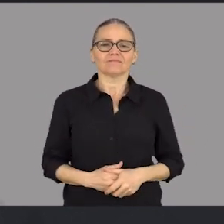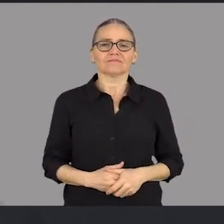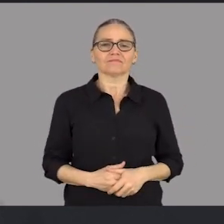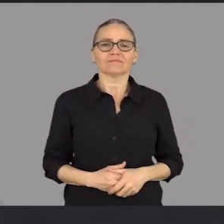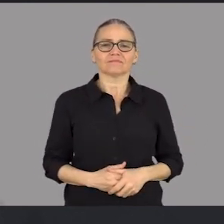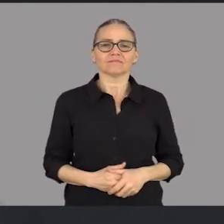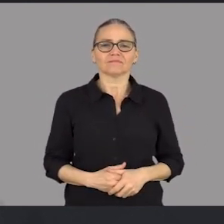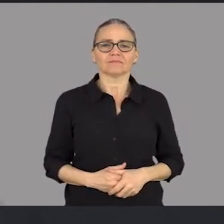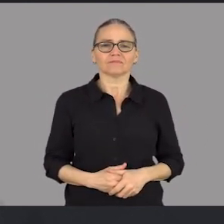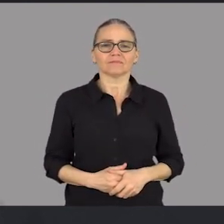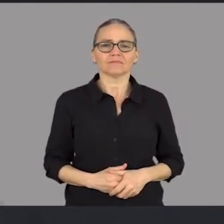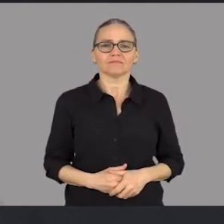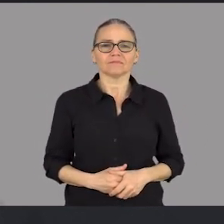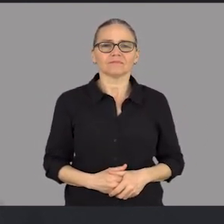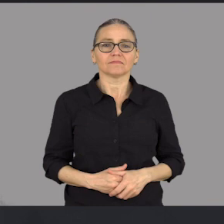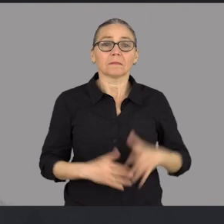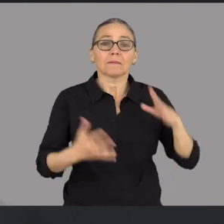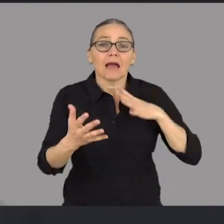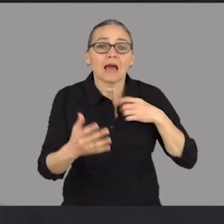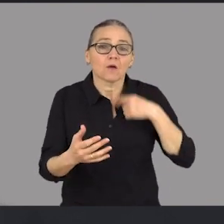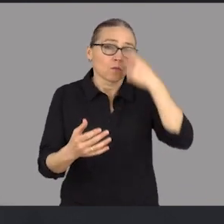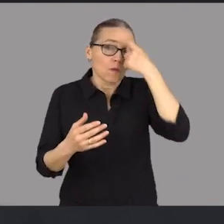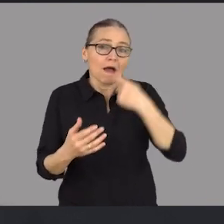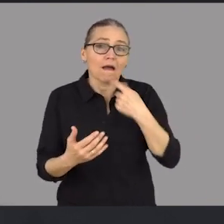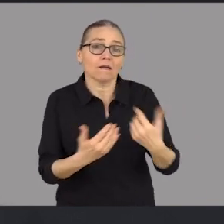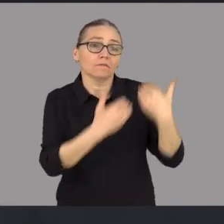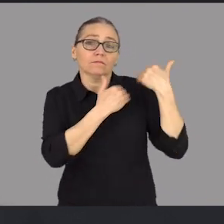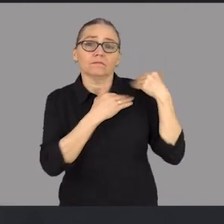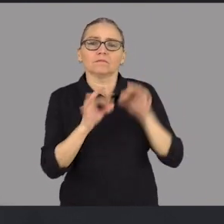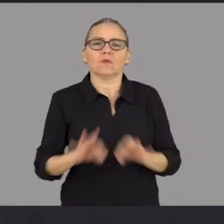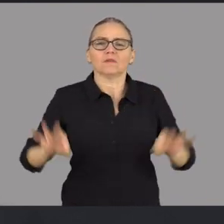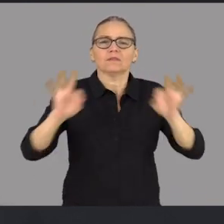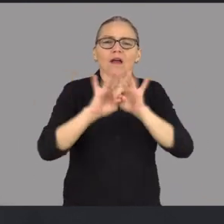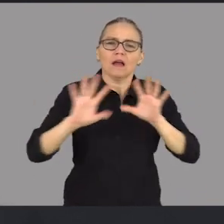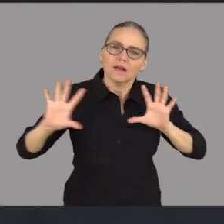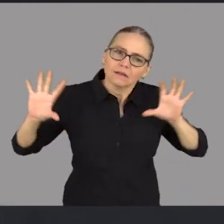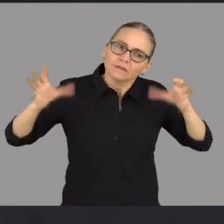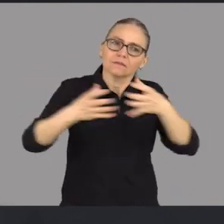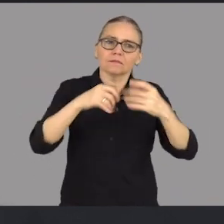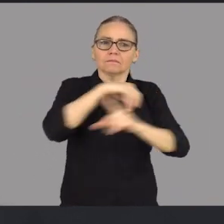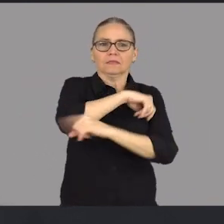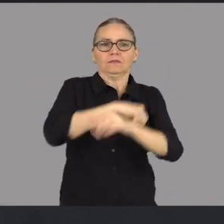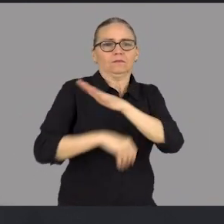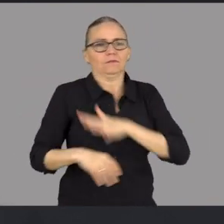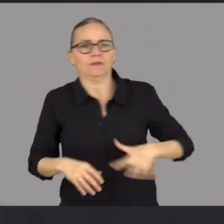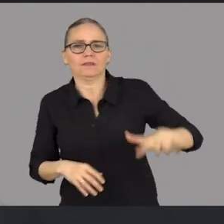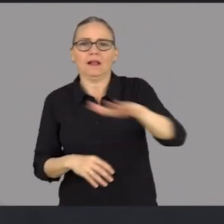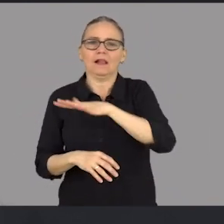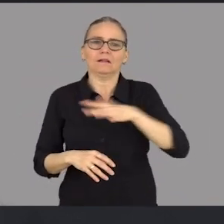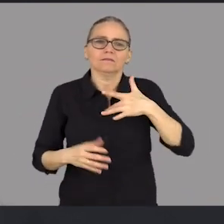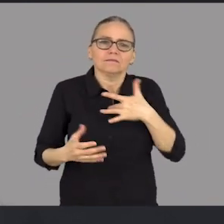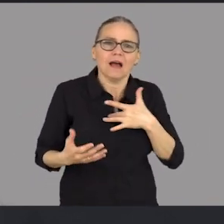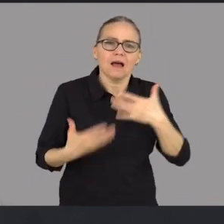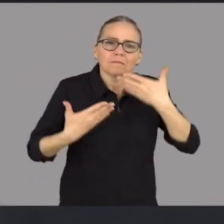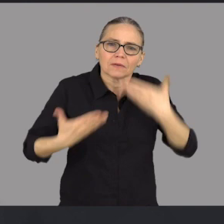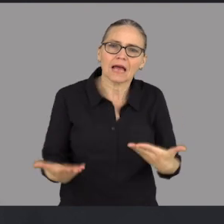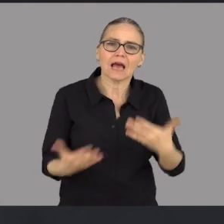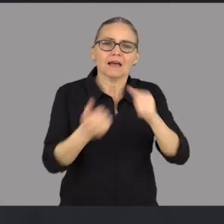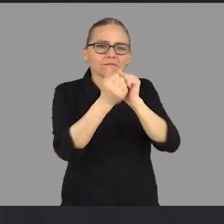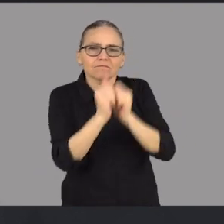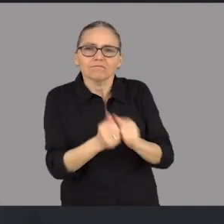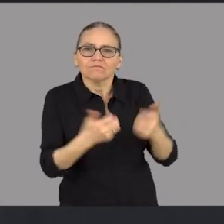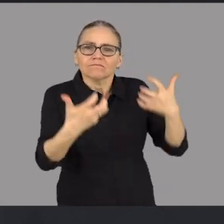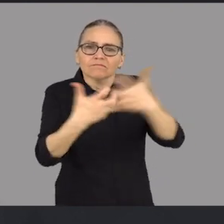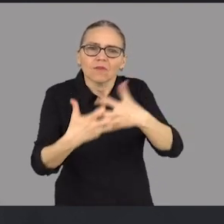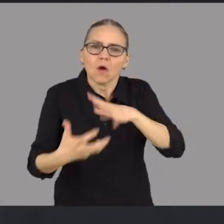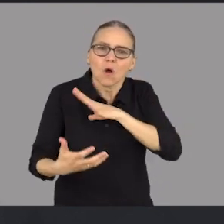peers, our employee satisfaction, I think, is higher. Now, again, I maybe going